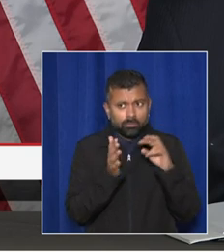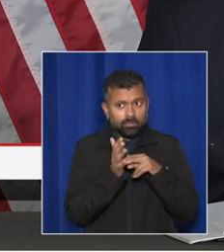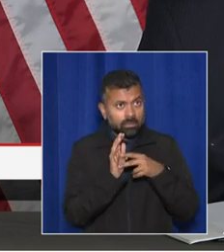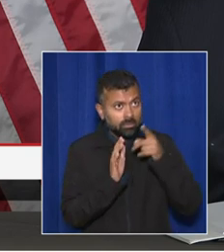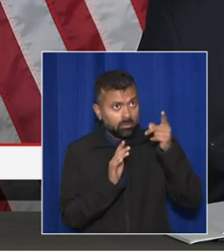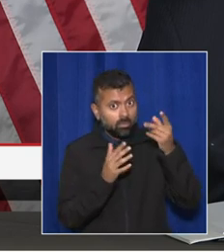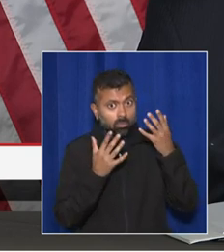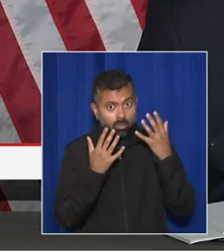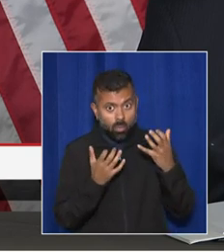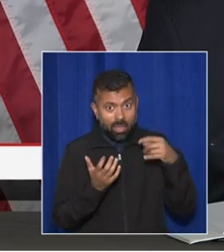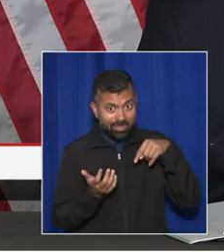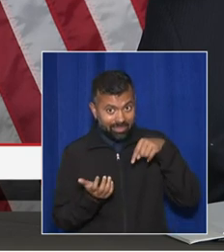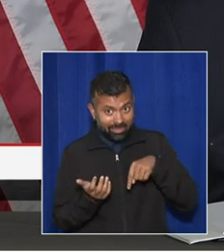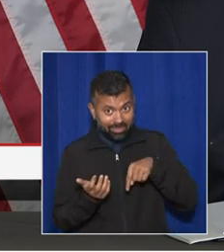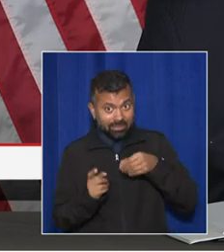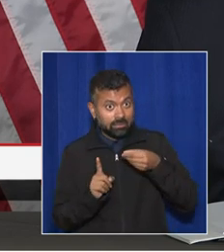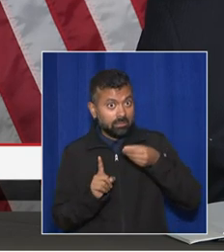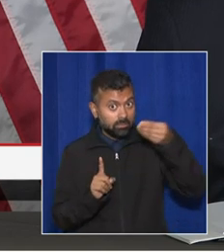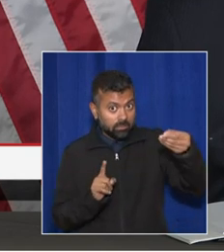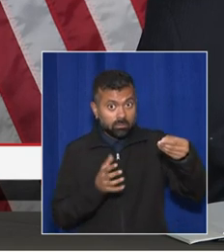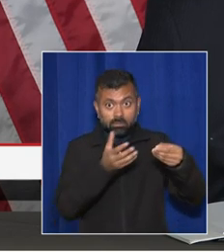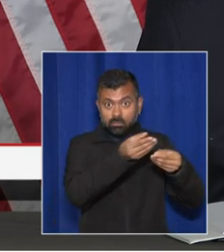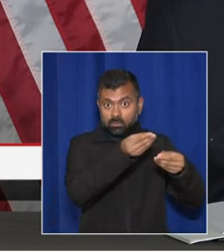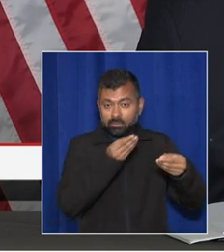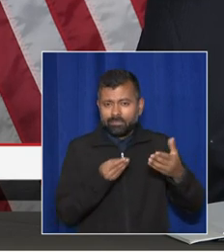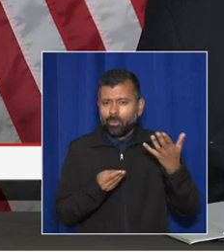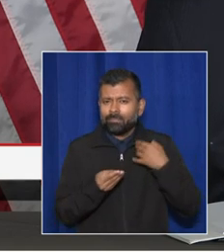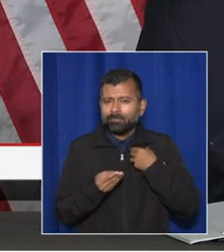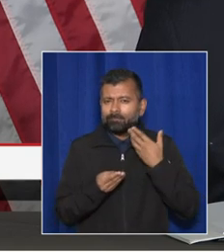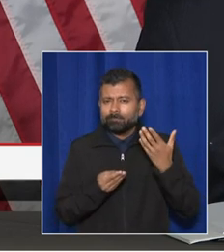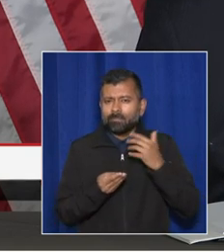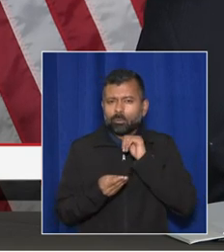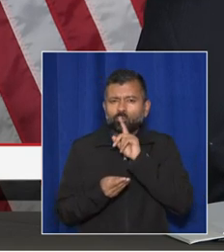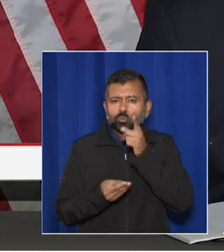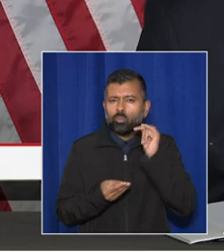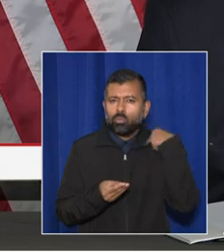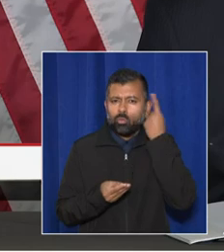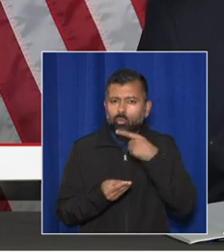Trump's comments in the past about potentially taking over parts of the city?